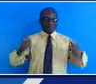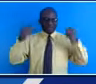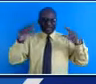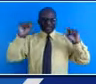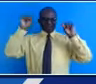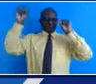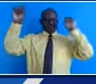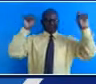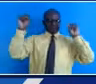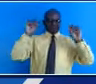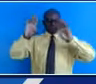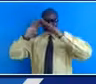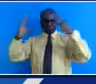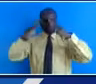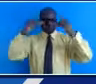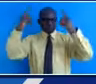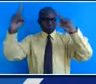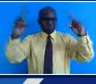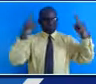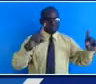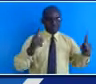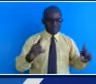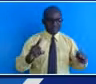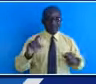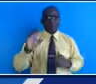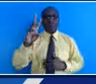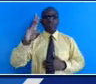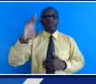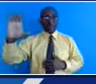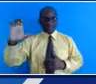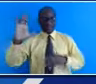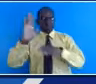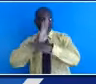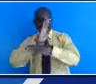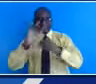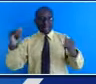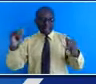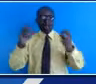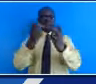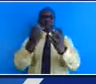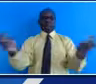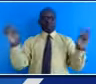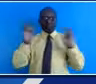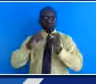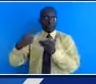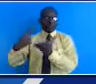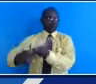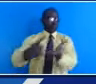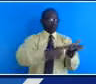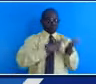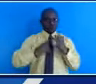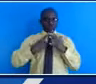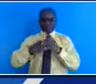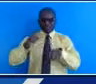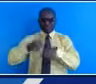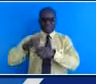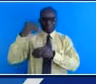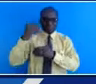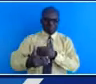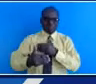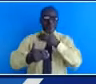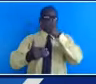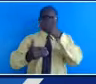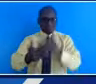finally start the process realistically of getting back to a reasonable place in our society, hopefully where we're fighting the